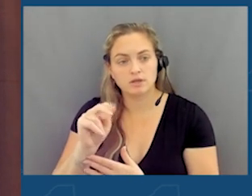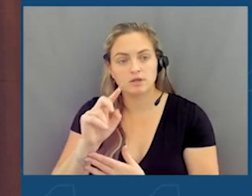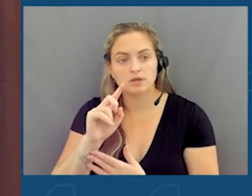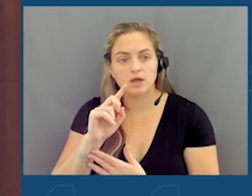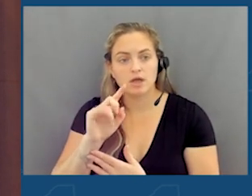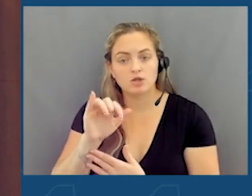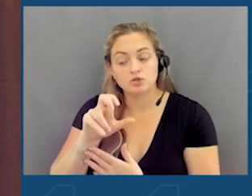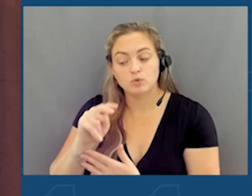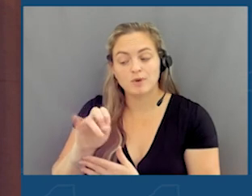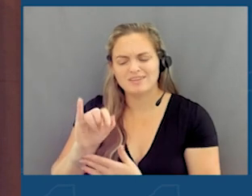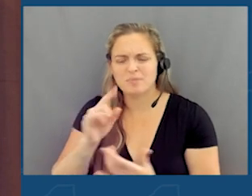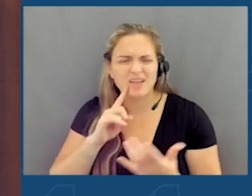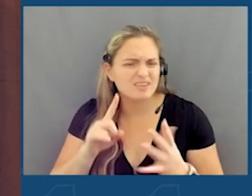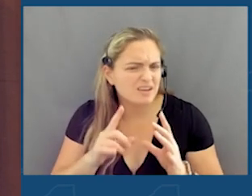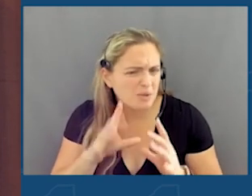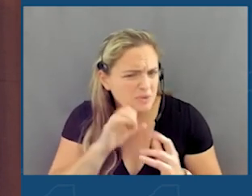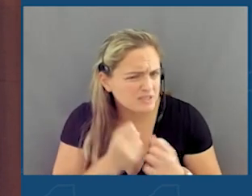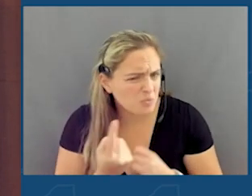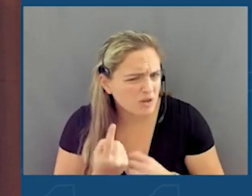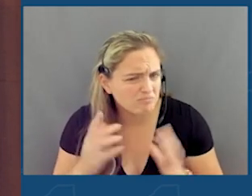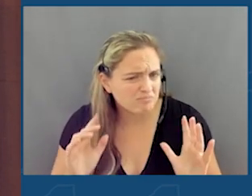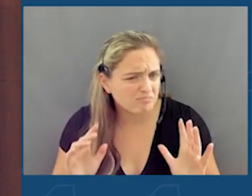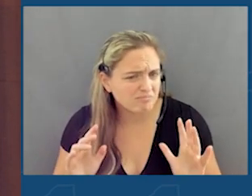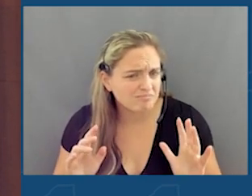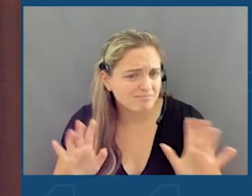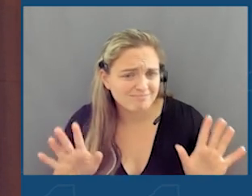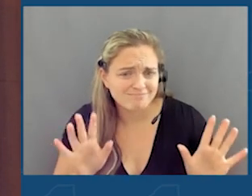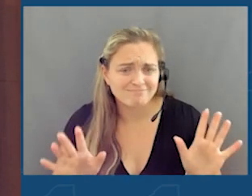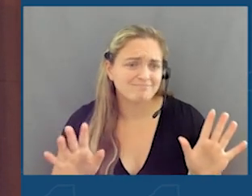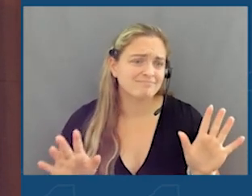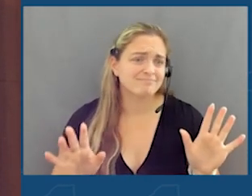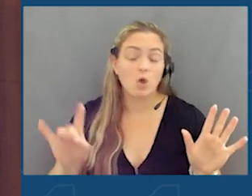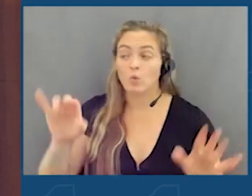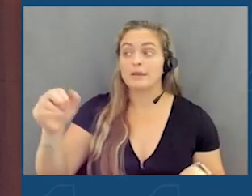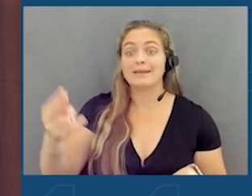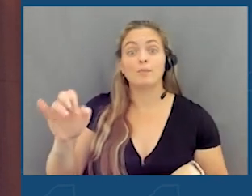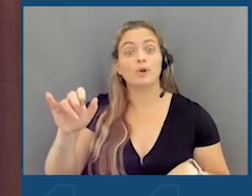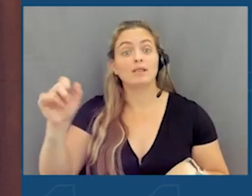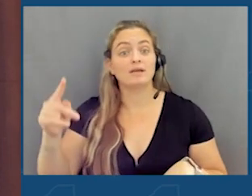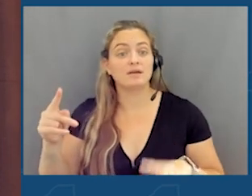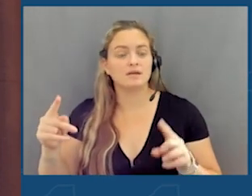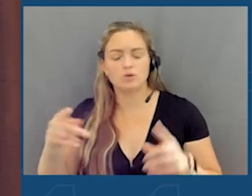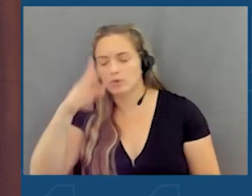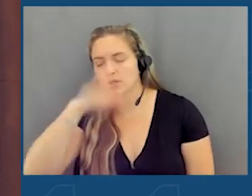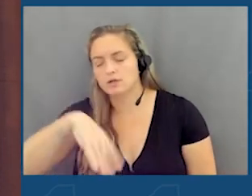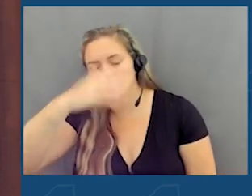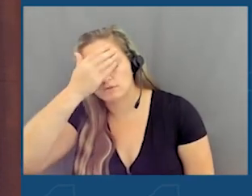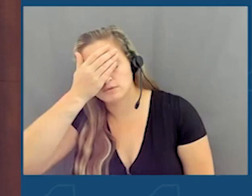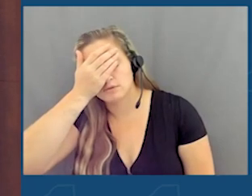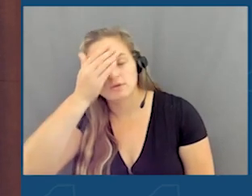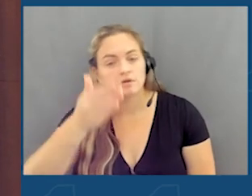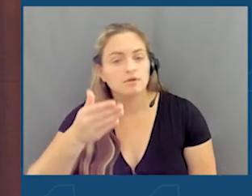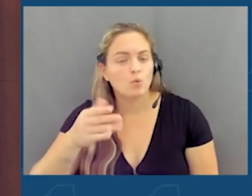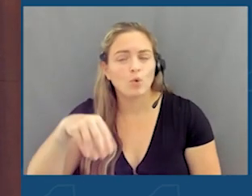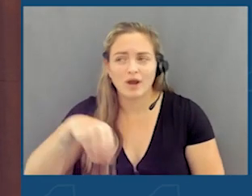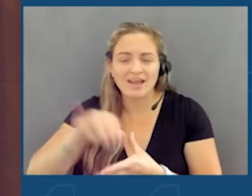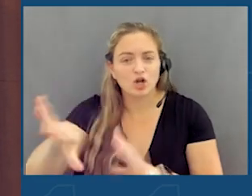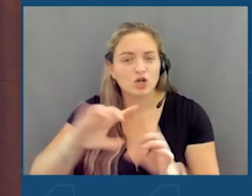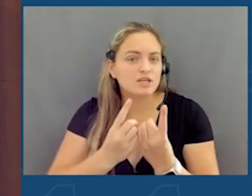I've got everybody. Anybody miss? Okay. Oh, Deborah Glick, isn't it? Oh my gosh, we're in Deborah Glick's district.